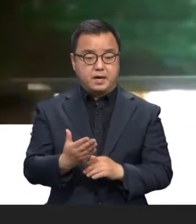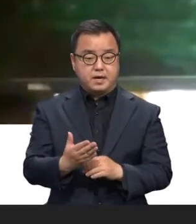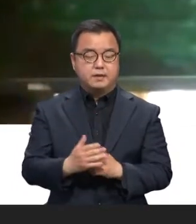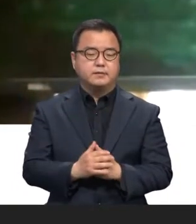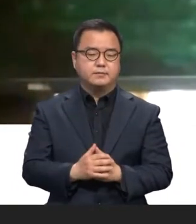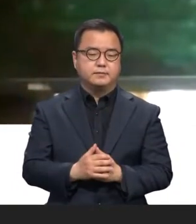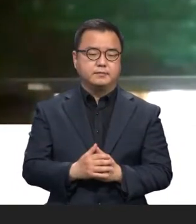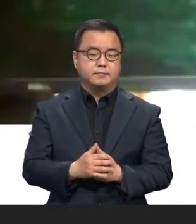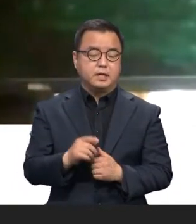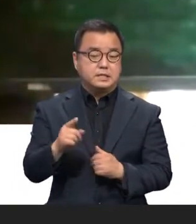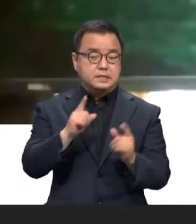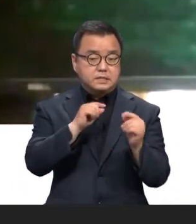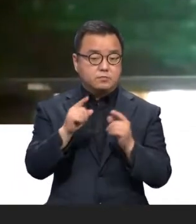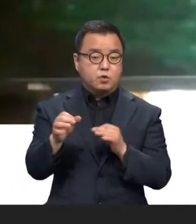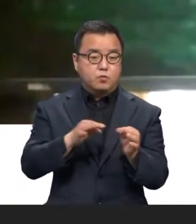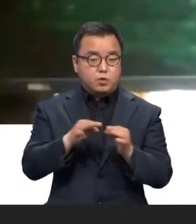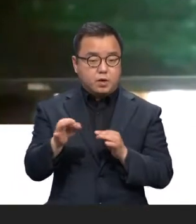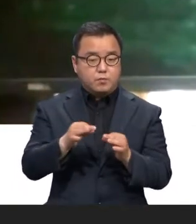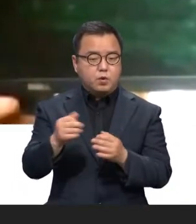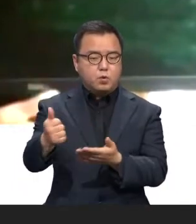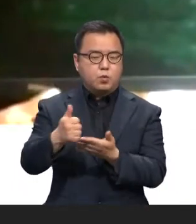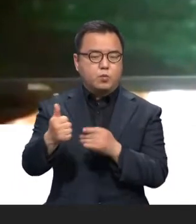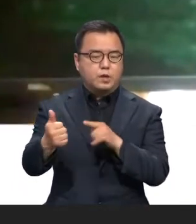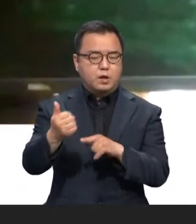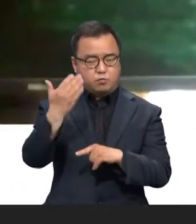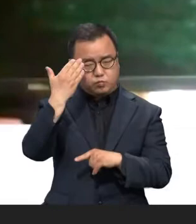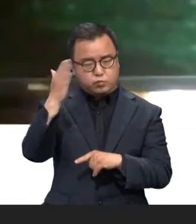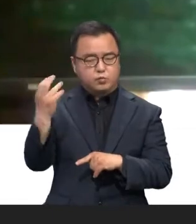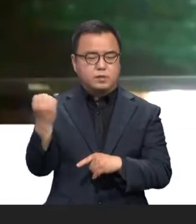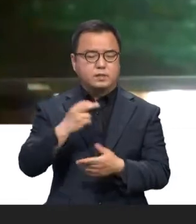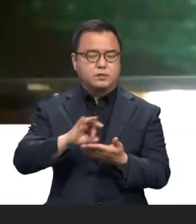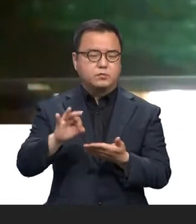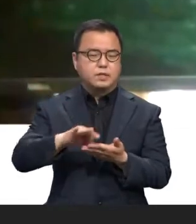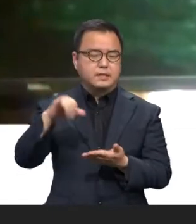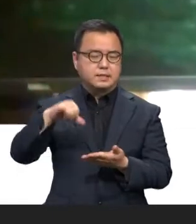get low-cost ad distribution through these stores. It's a win-win-win.